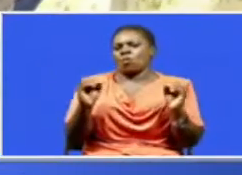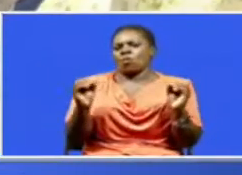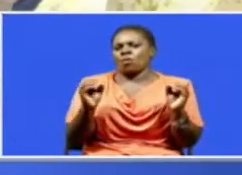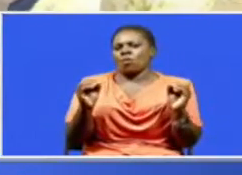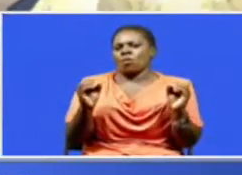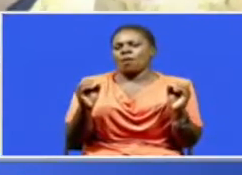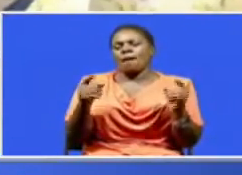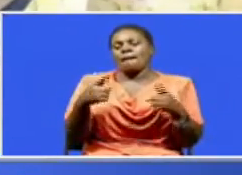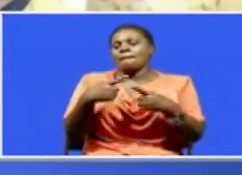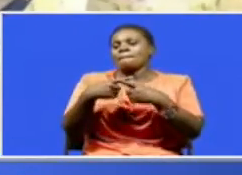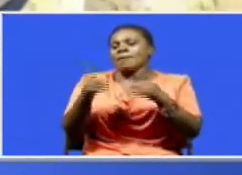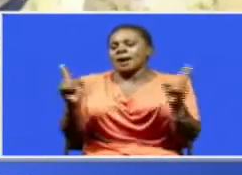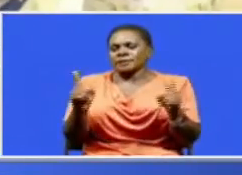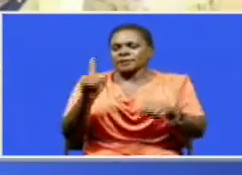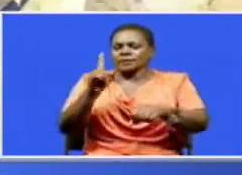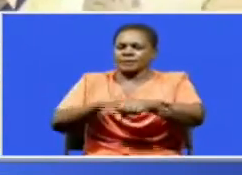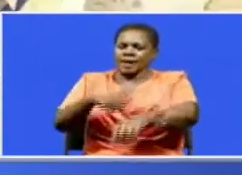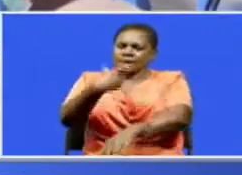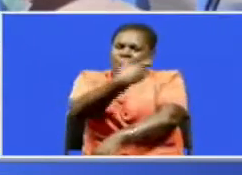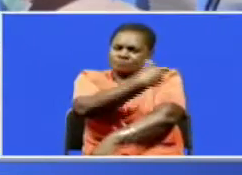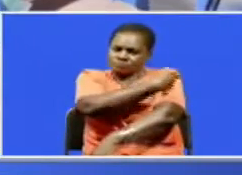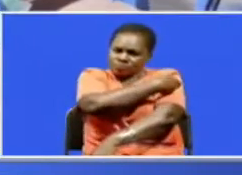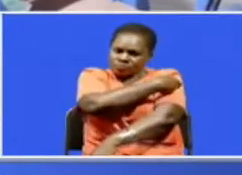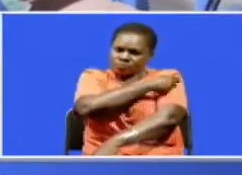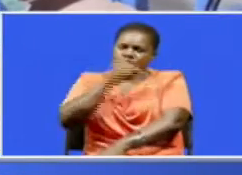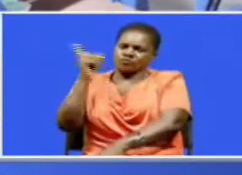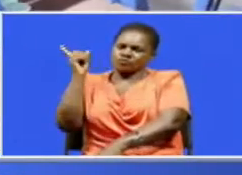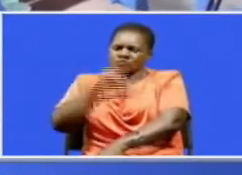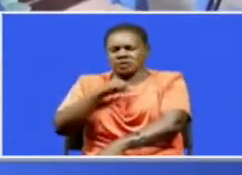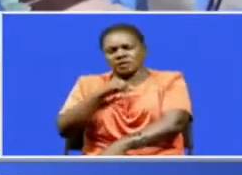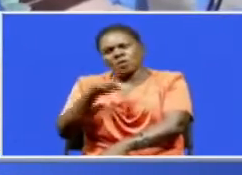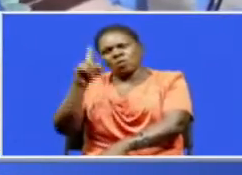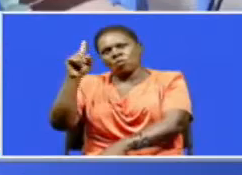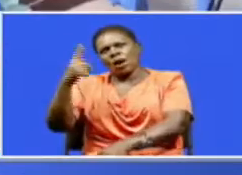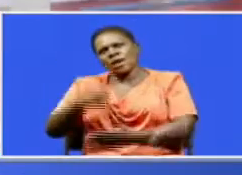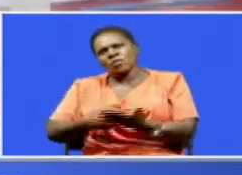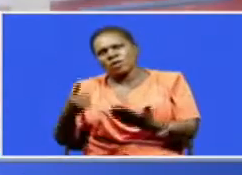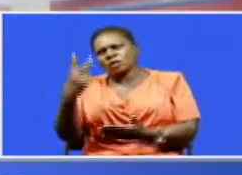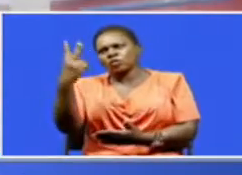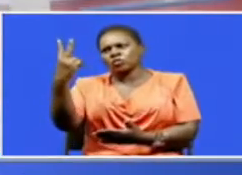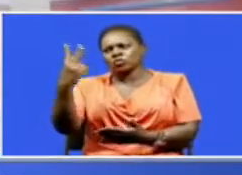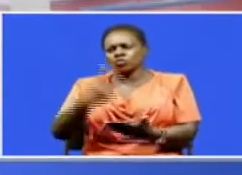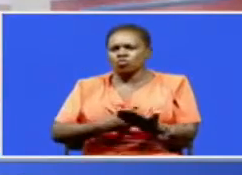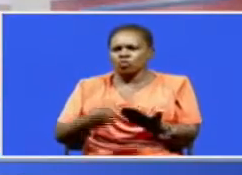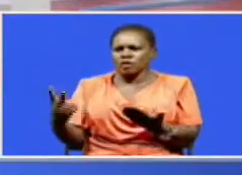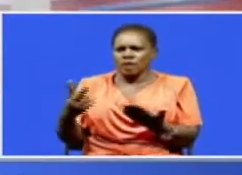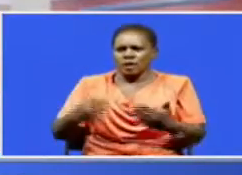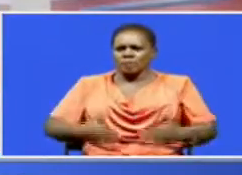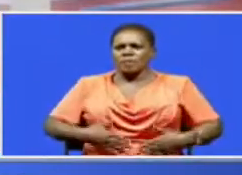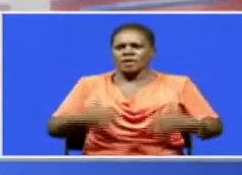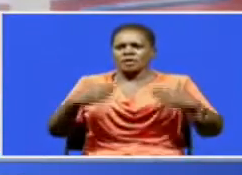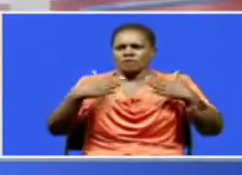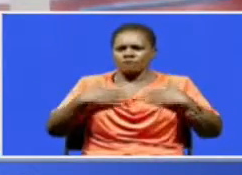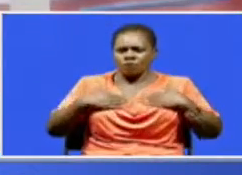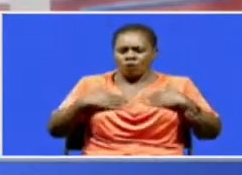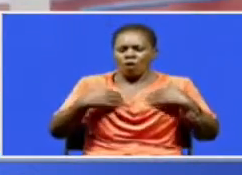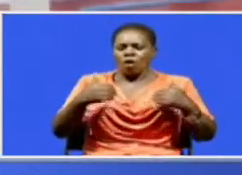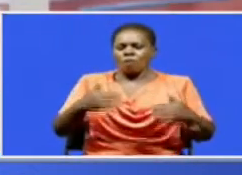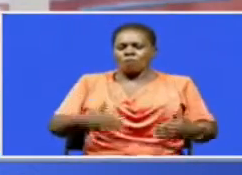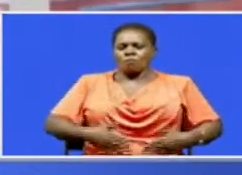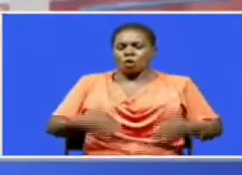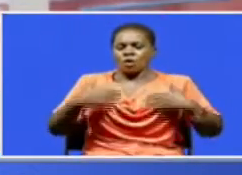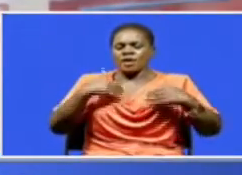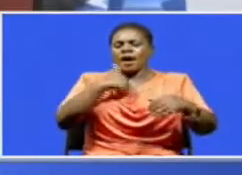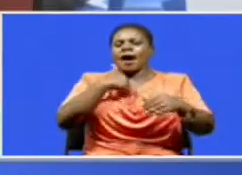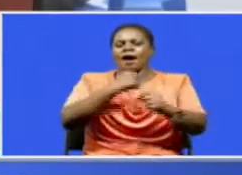virus. However, once you have been vaccinated, it takes about a week to 2 weeks before your body has mounted sufficient